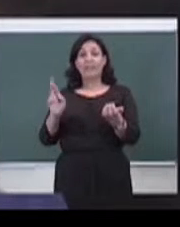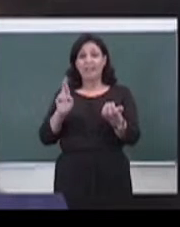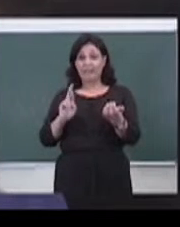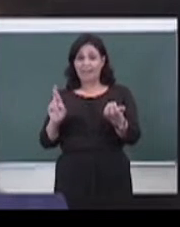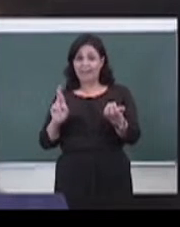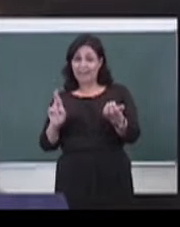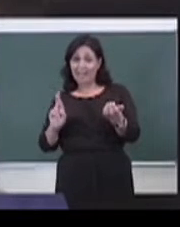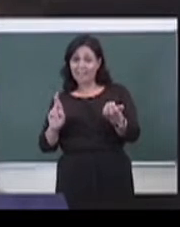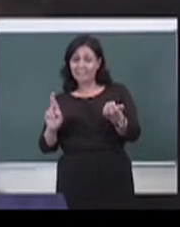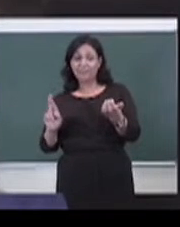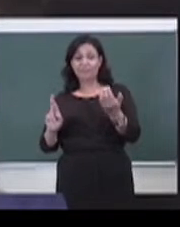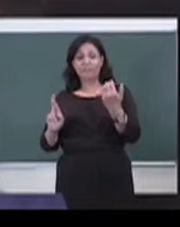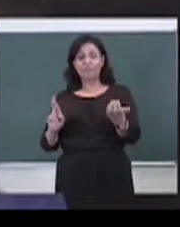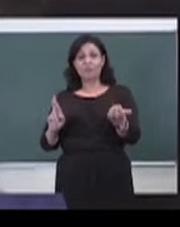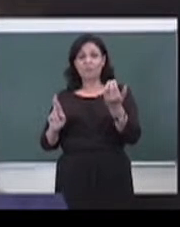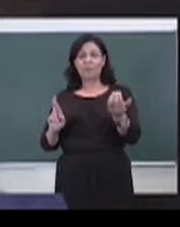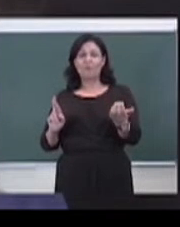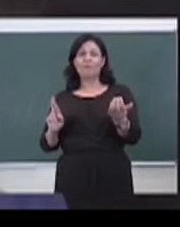soccer ball.